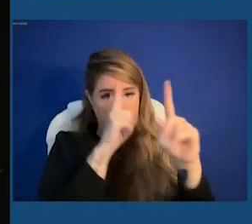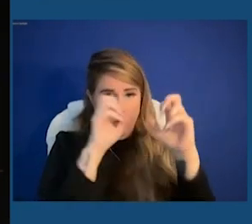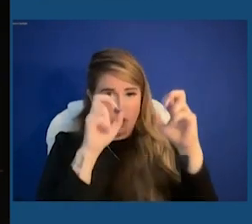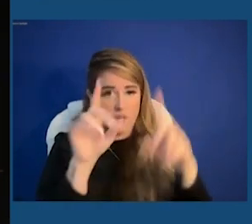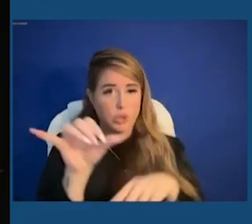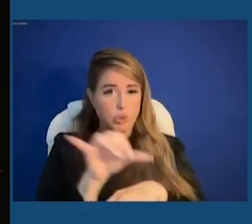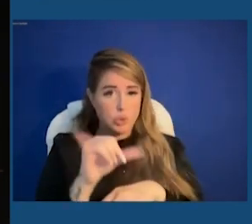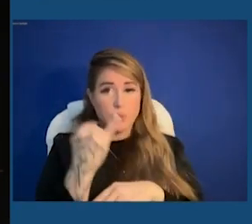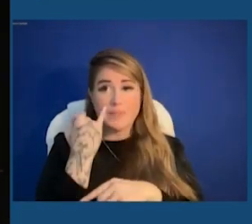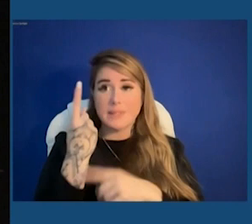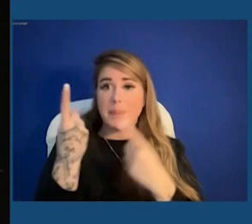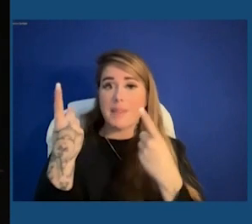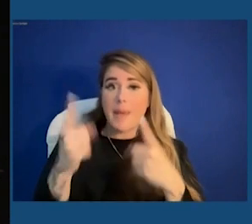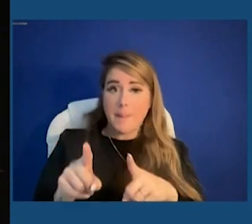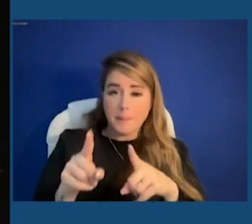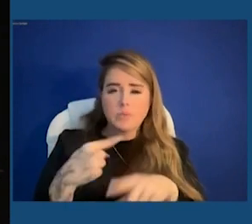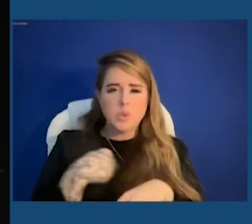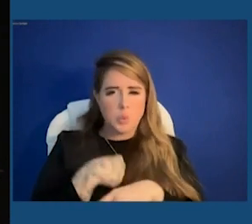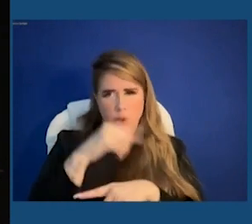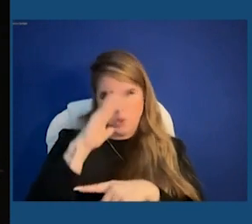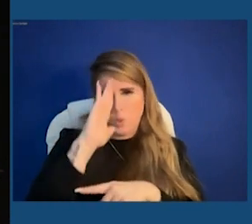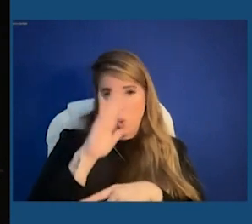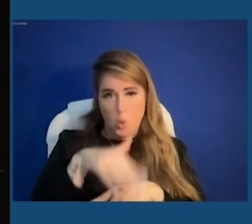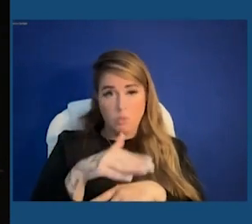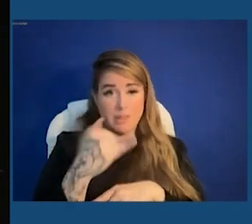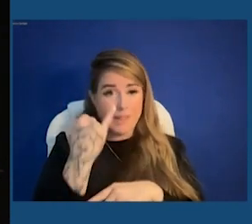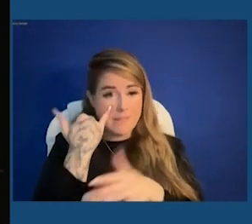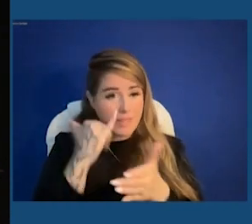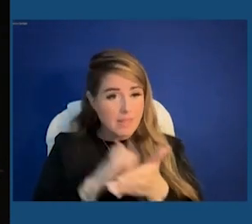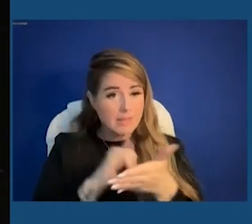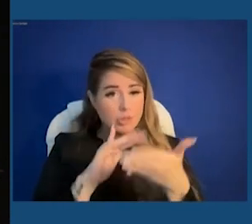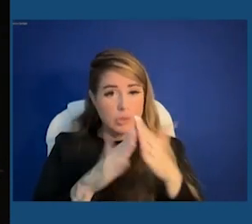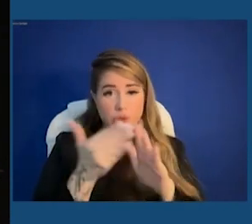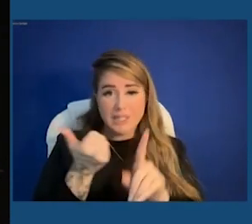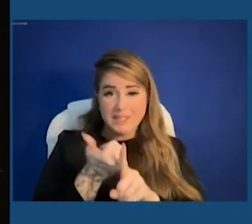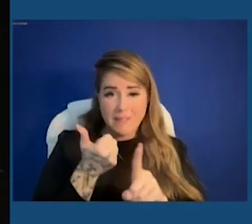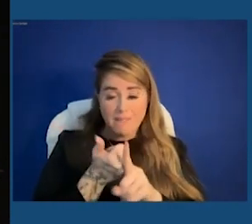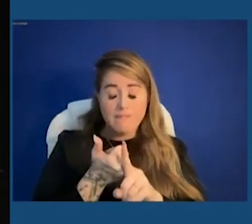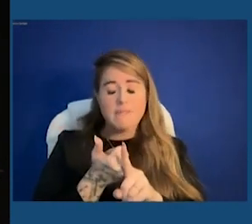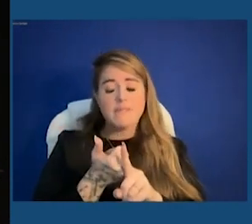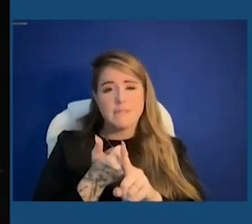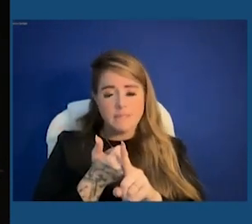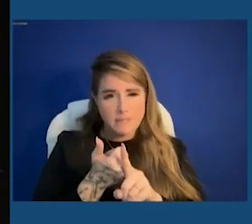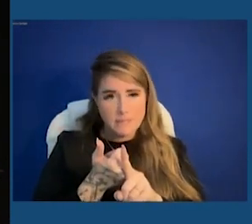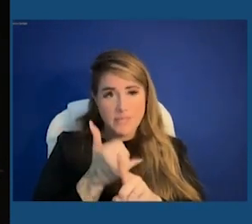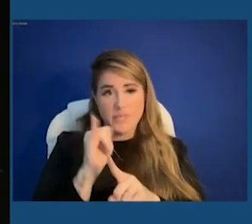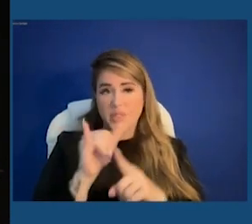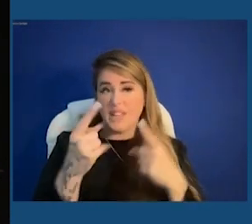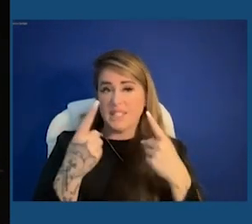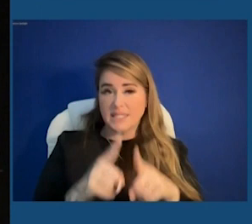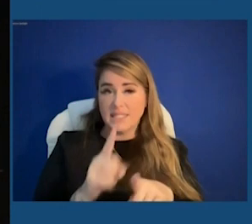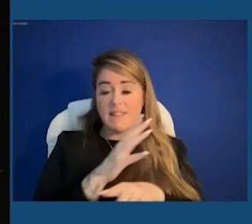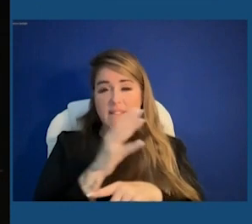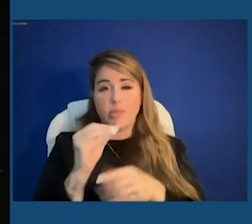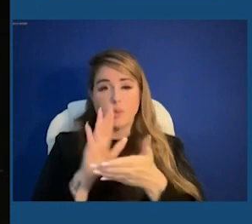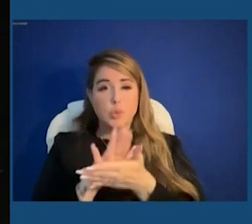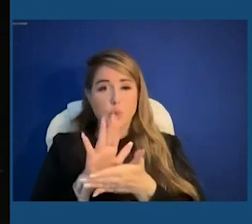incident happens, we know, whether it's in a community itself, that the incident and the school that might be